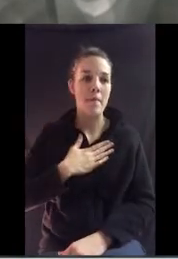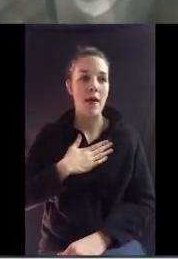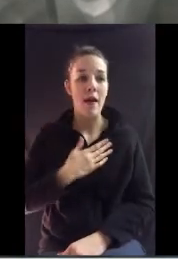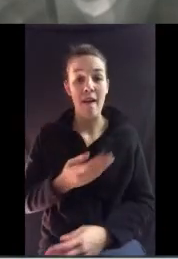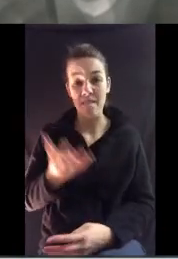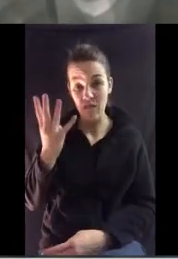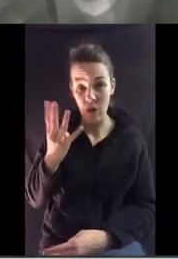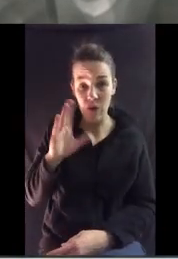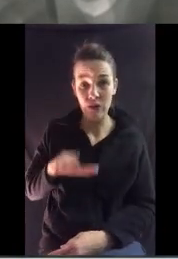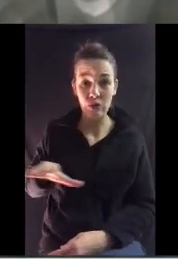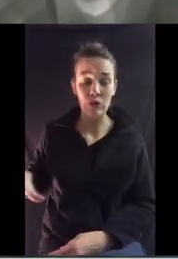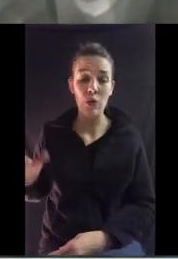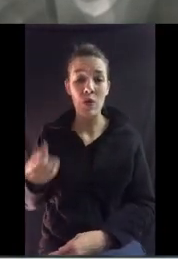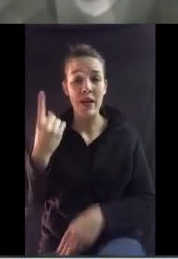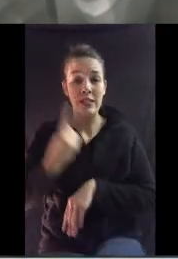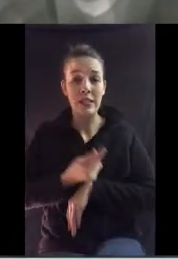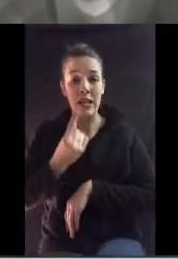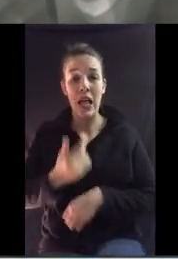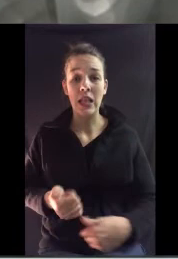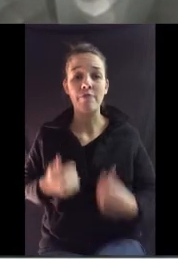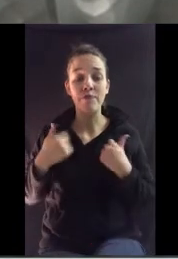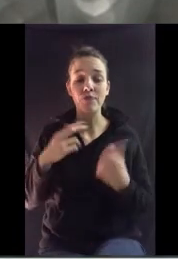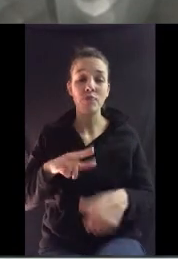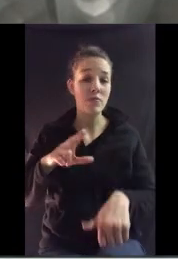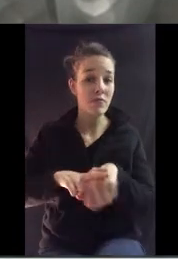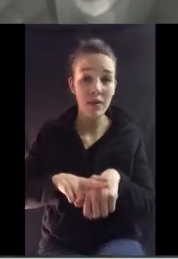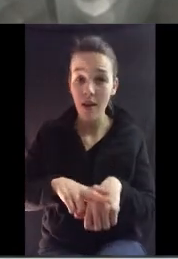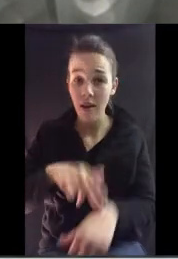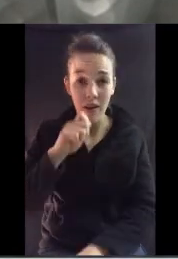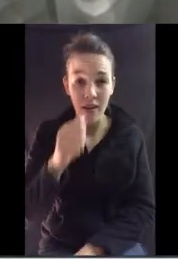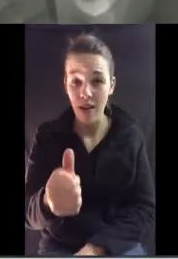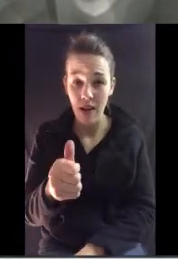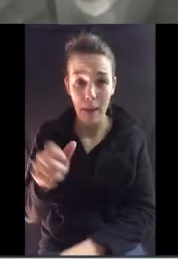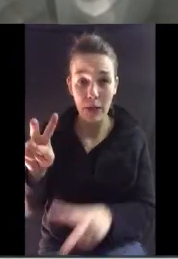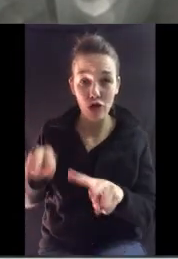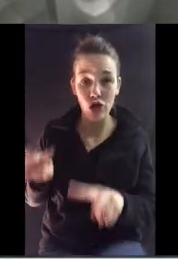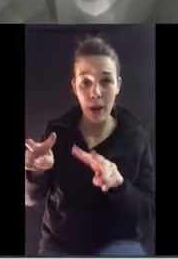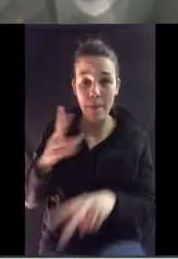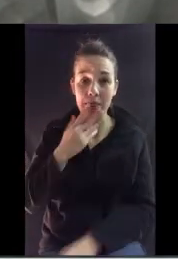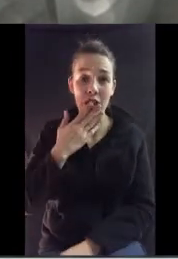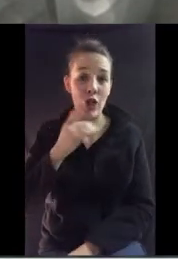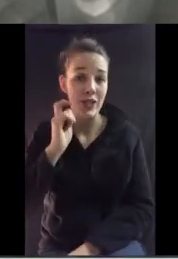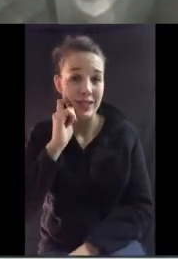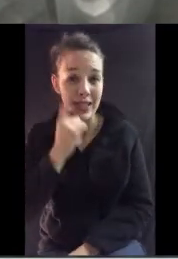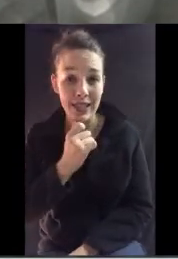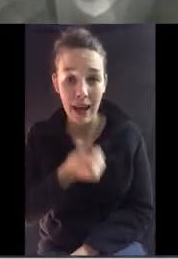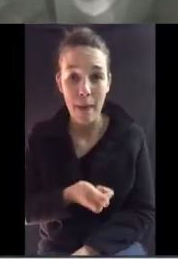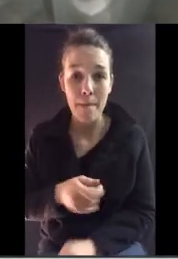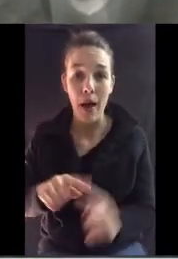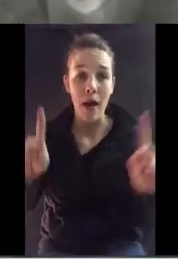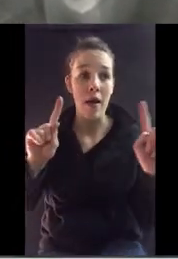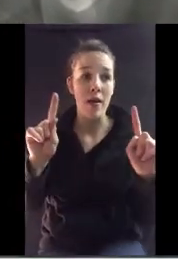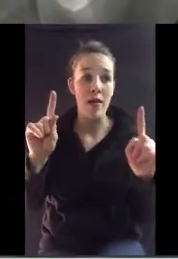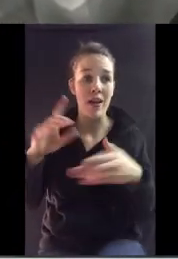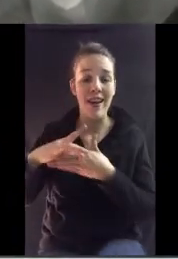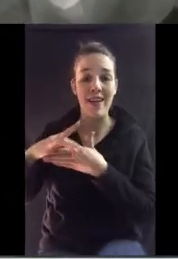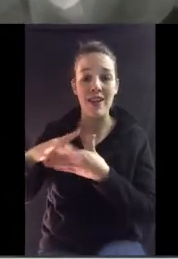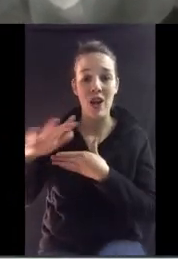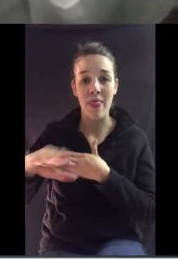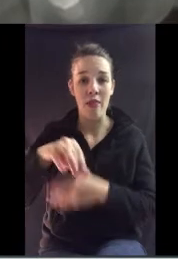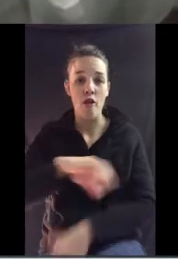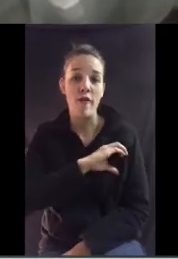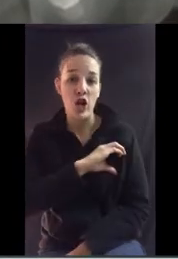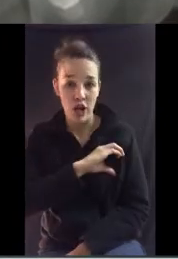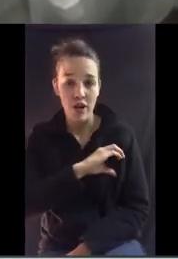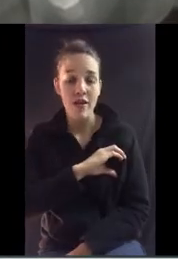have a dream that my four little children will one day live in a nation where they will not be judged by the color of their skin,